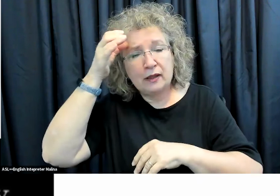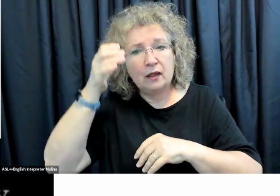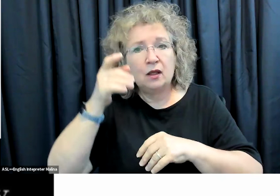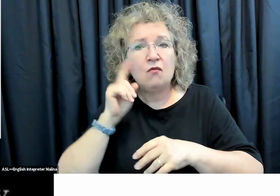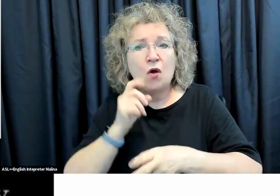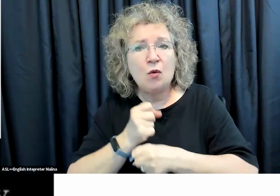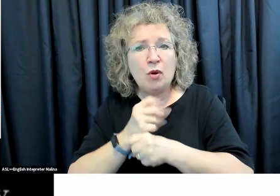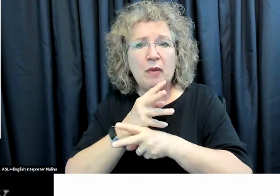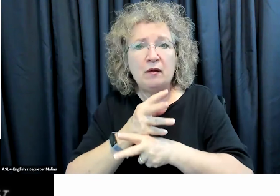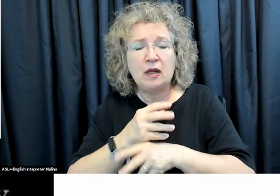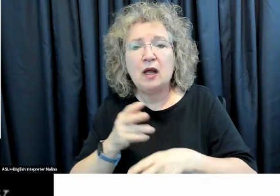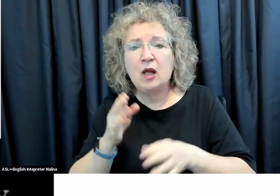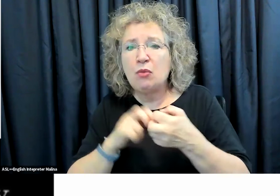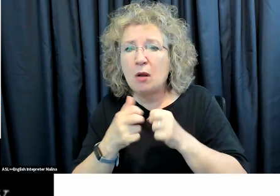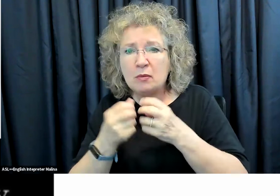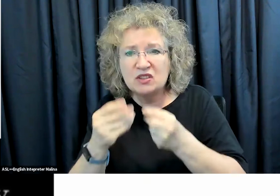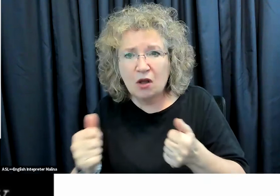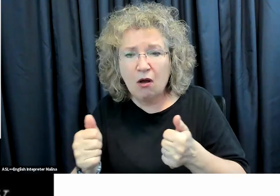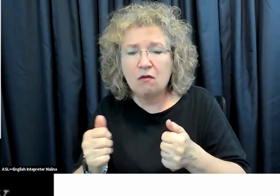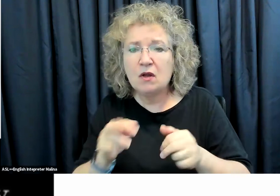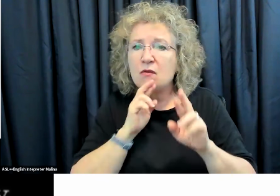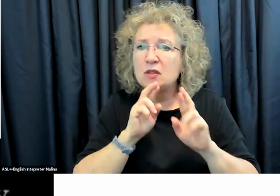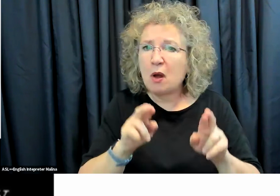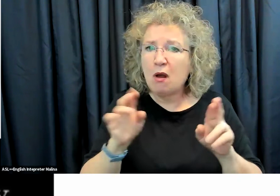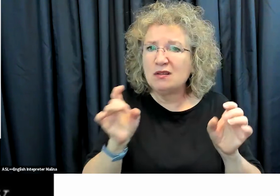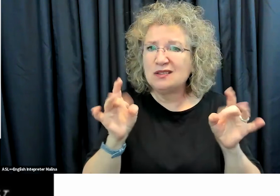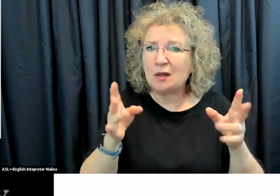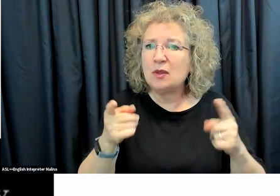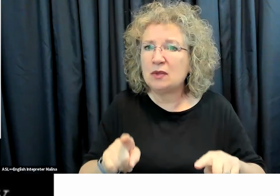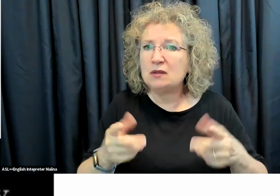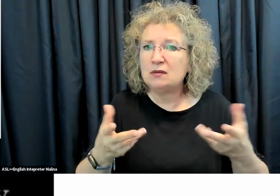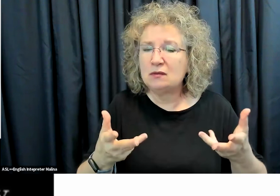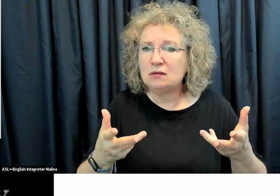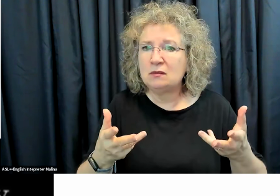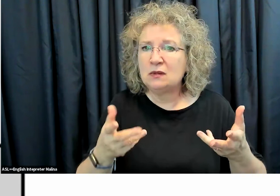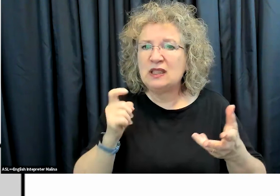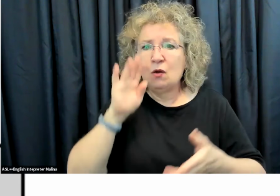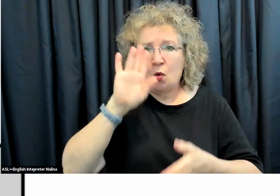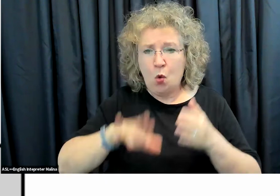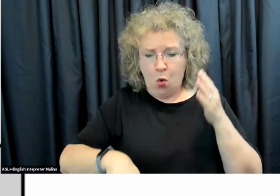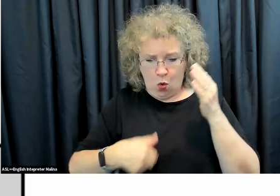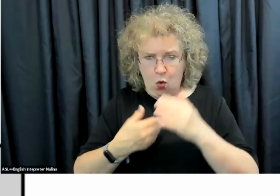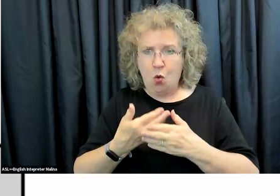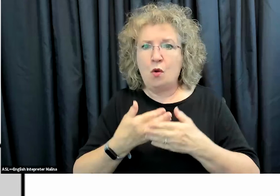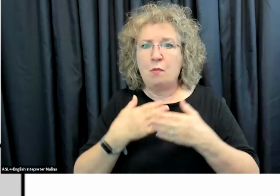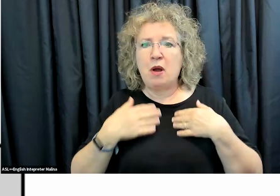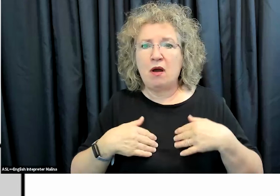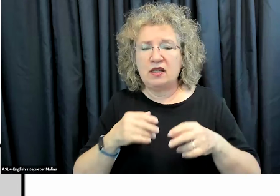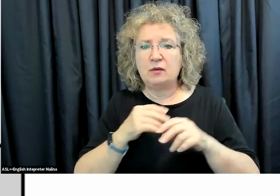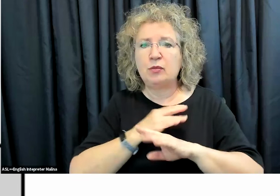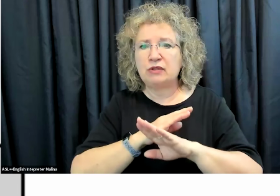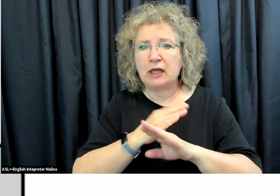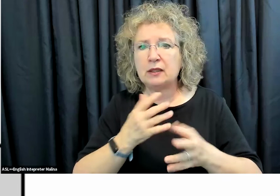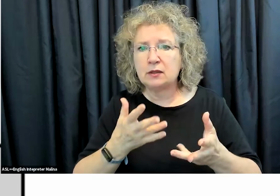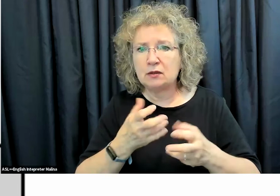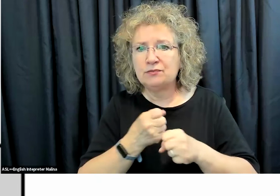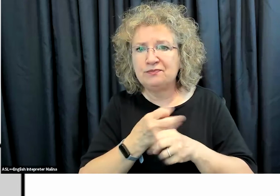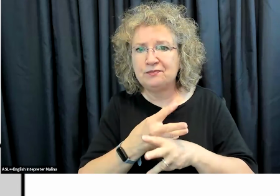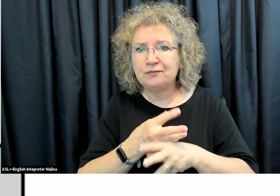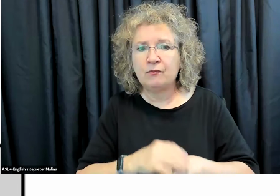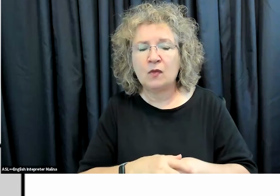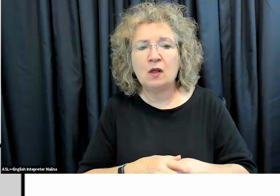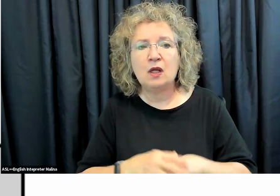problem solve and react to a disaster. Next slide, please. So within this